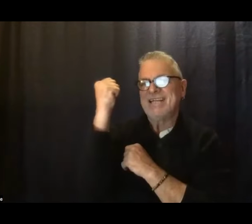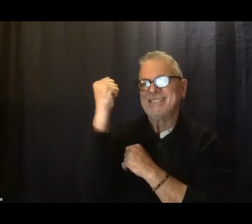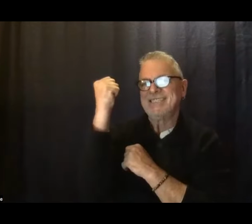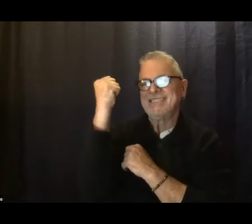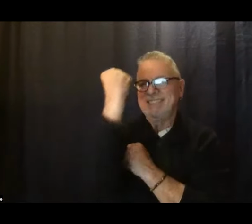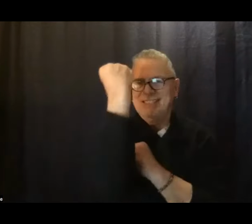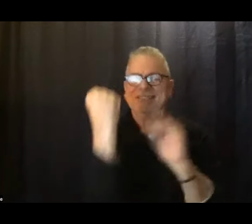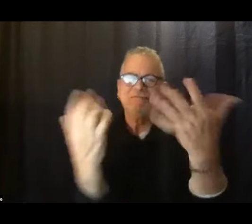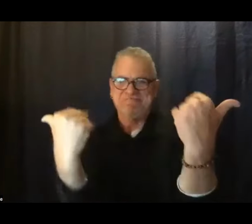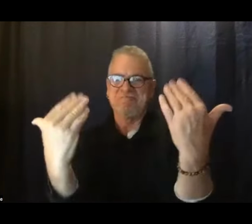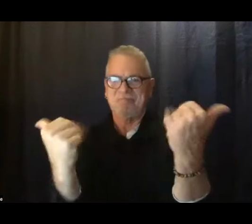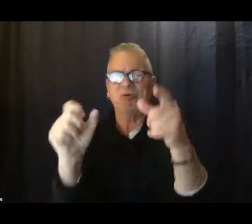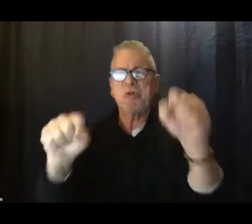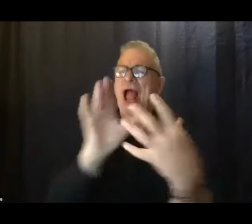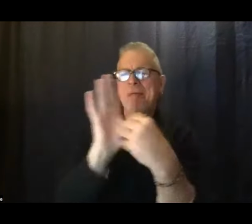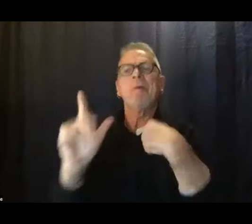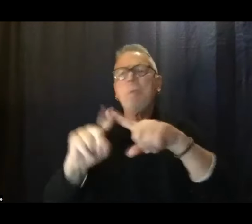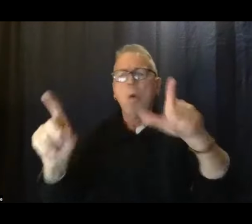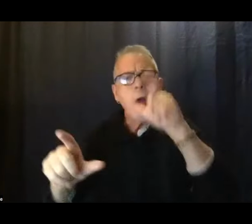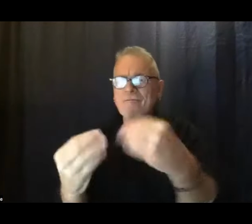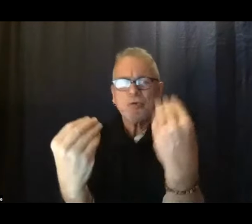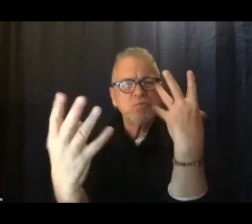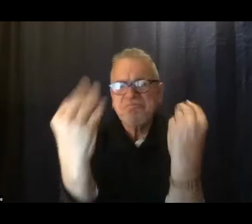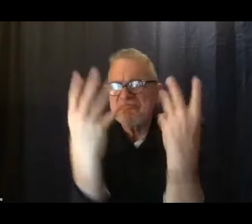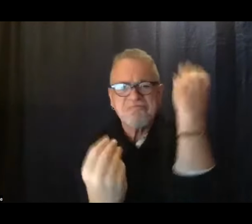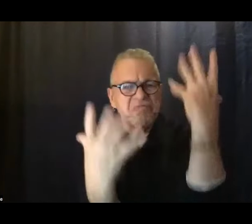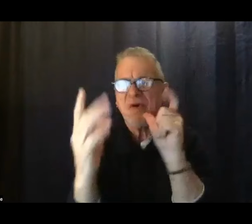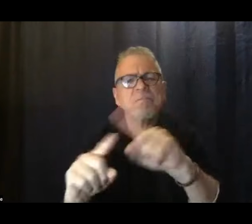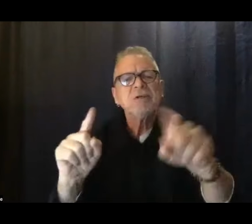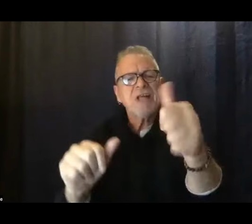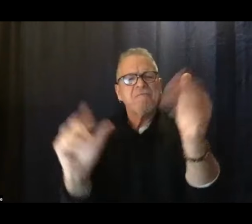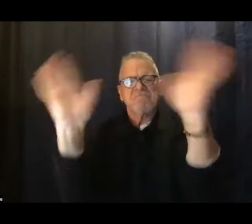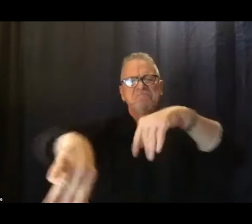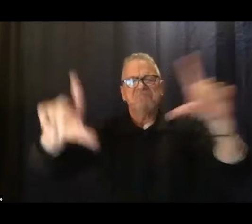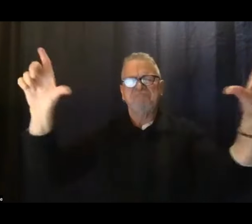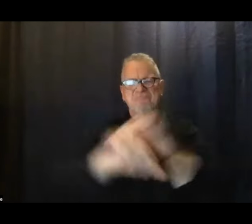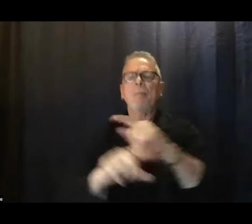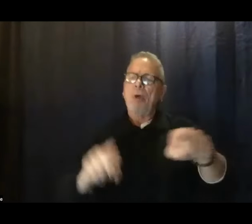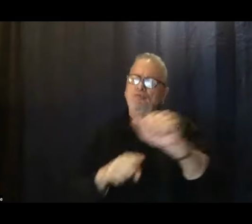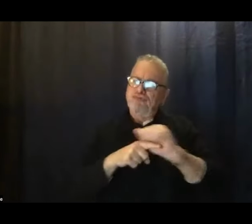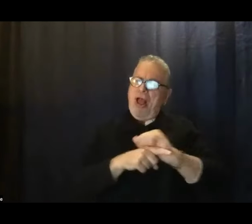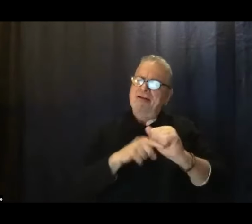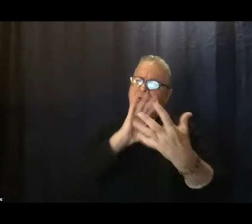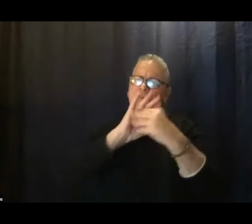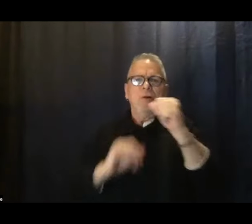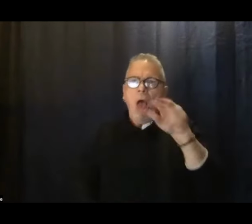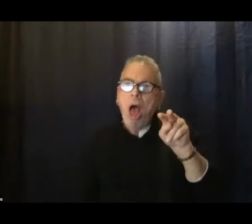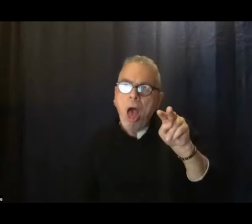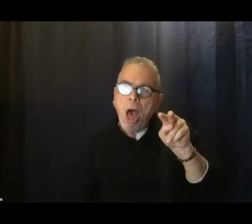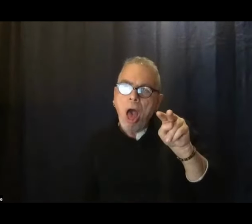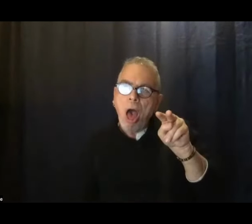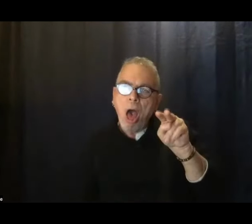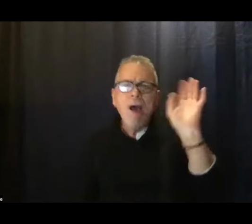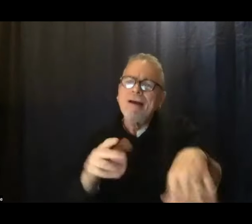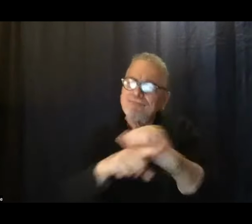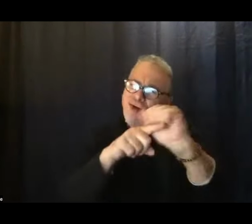fingerspelling, it's the same thing. So I looked at it. So we got the fist, and you can go ahead and copy me. You don't need to put your screens on. You can leave your cameras off, but do